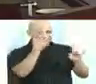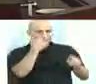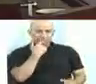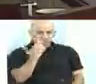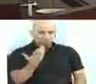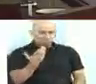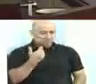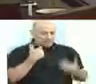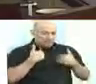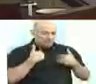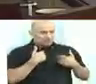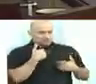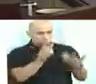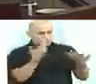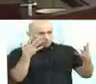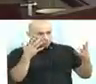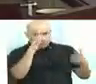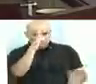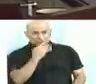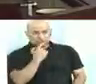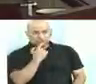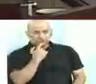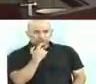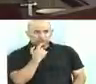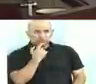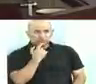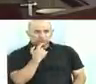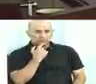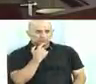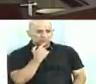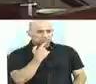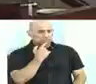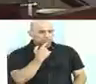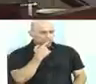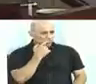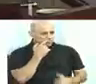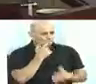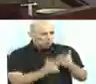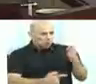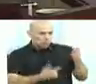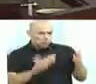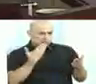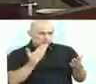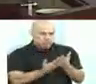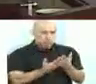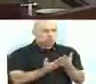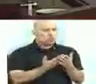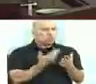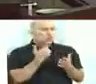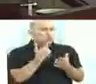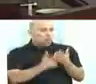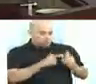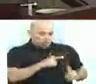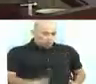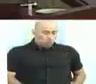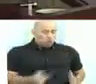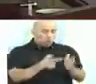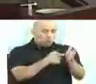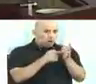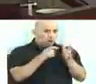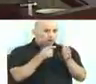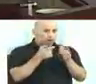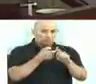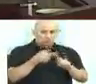I have told you, O mortal, what is good. And what does the Lord require of